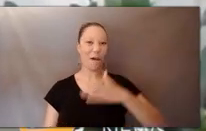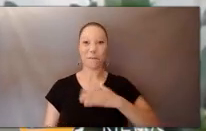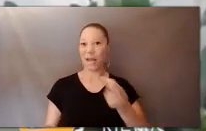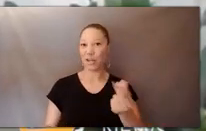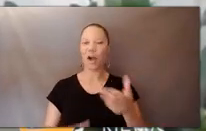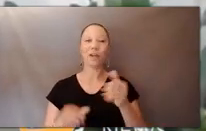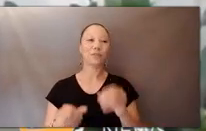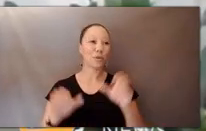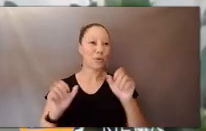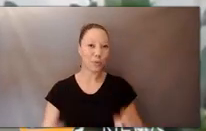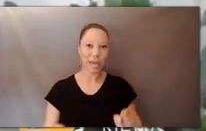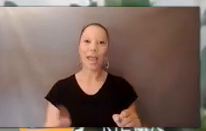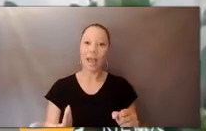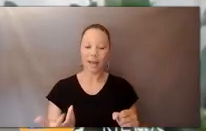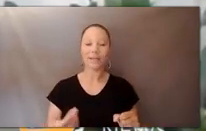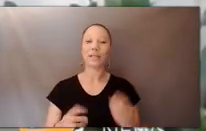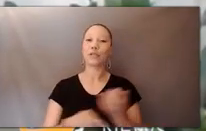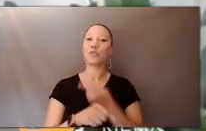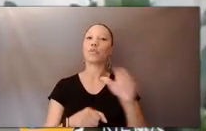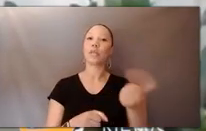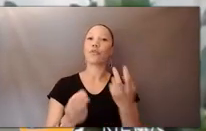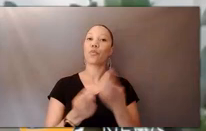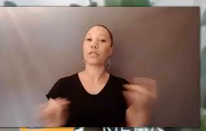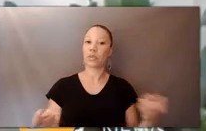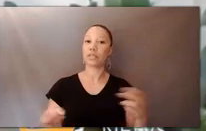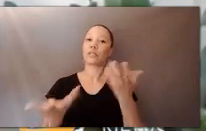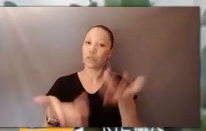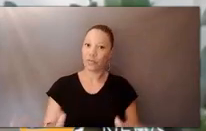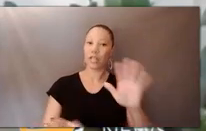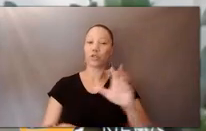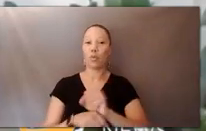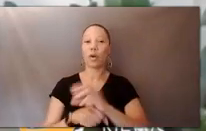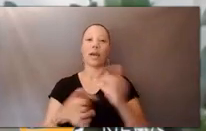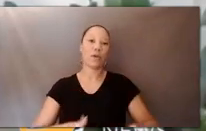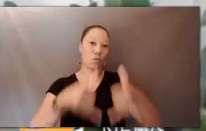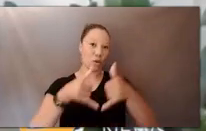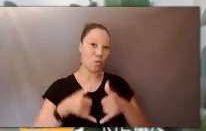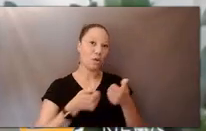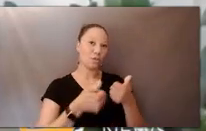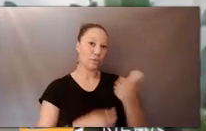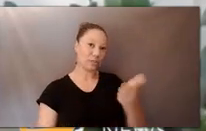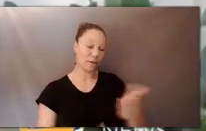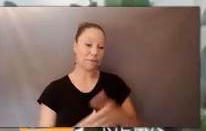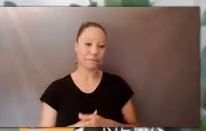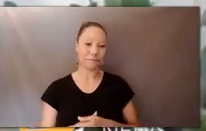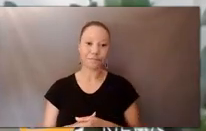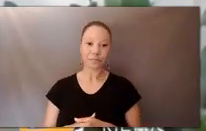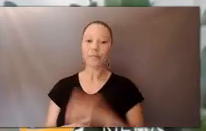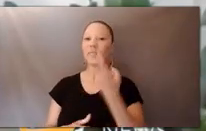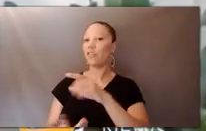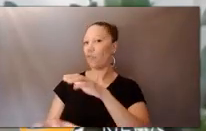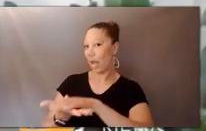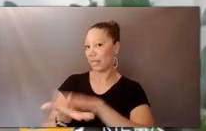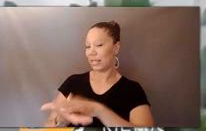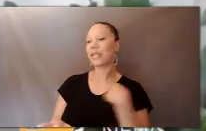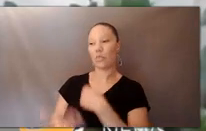staying connected to the internet, there are things out there that can. Right. So lots of resources when it comes to the academic side that we just need to tap